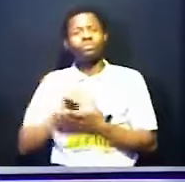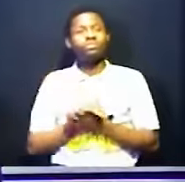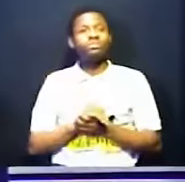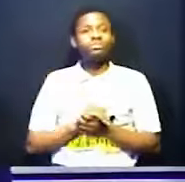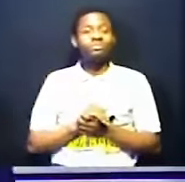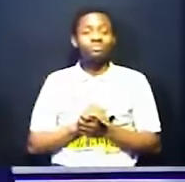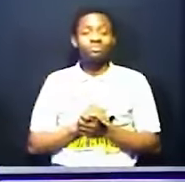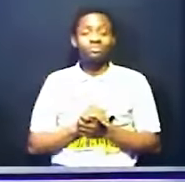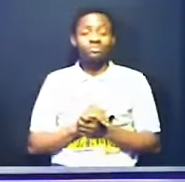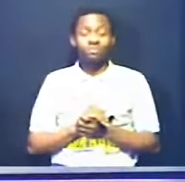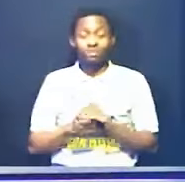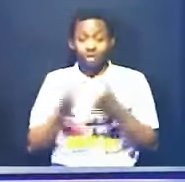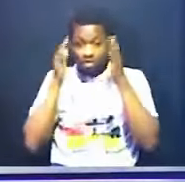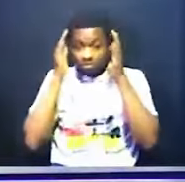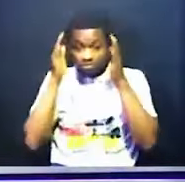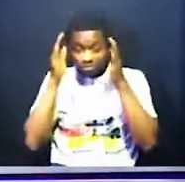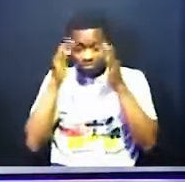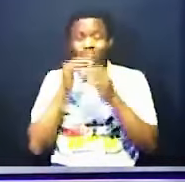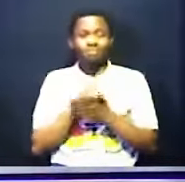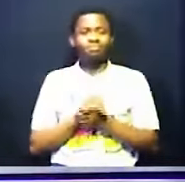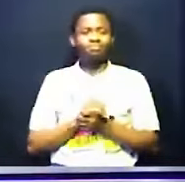2 Samuel 14:32. Are we together?